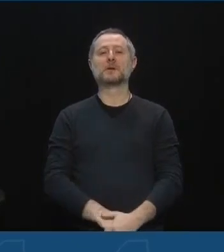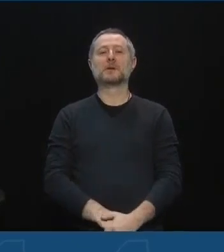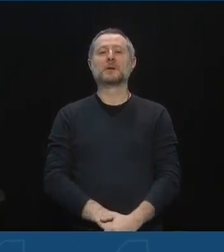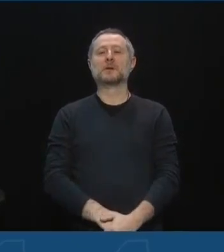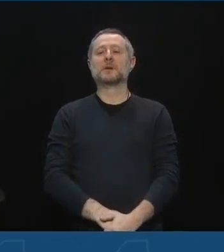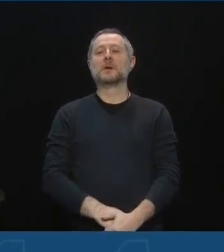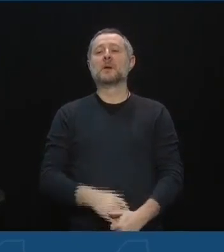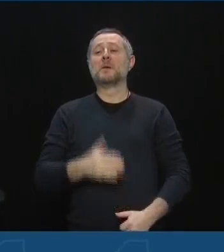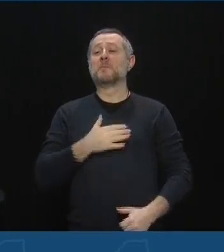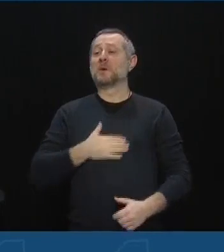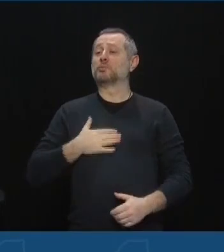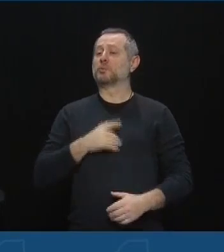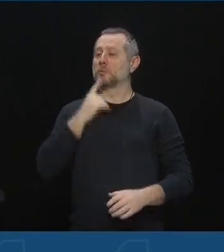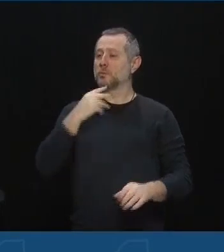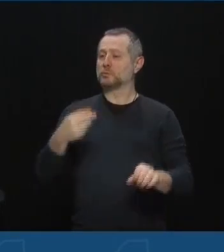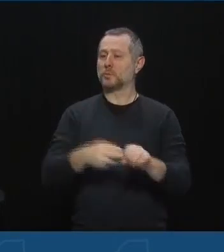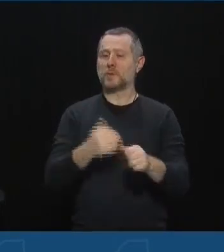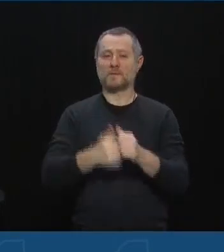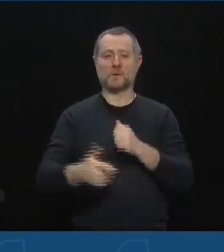join me in welcoming them all today.